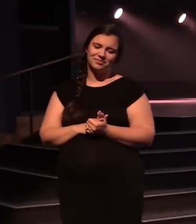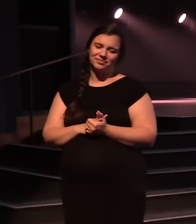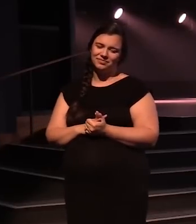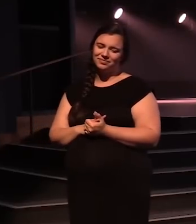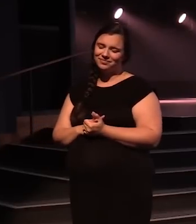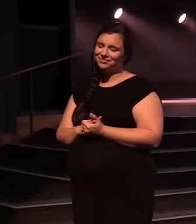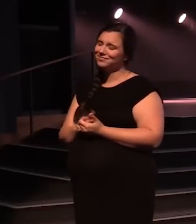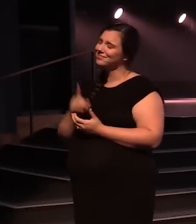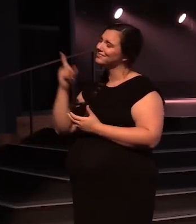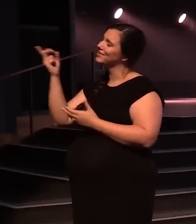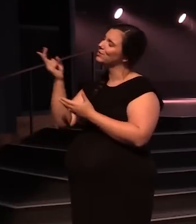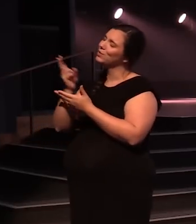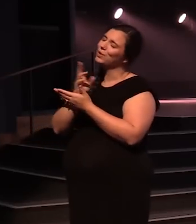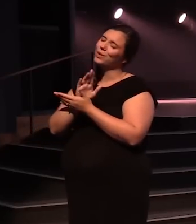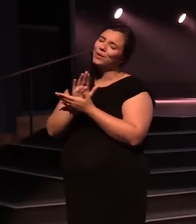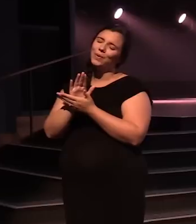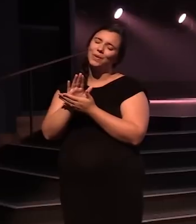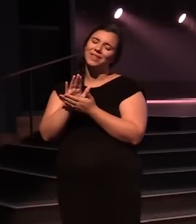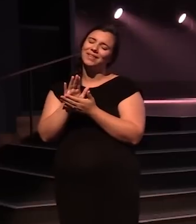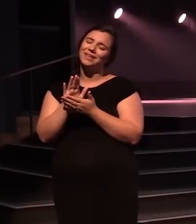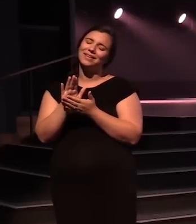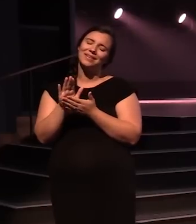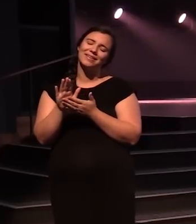So holy.